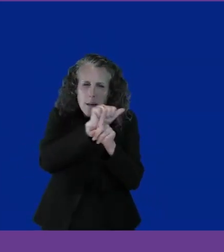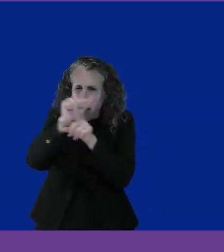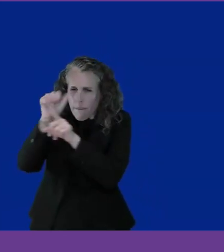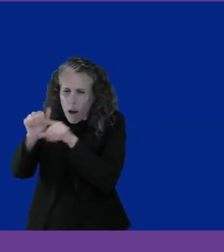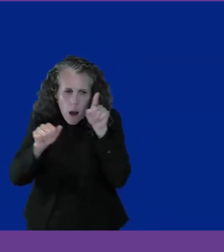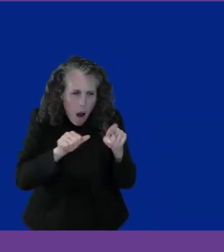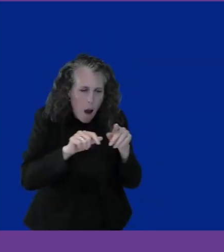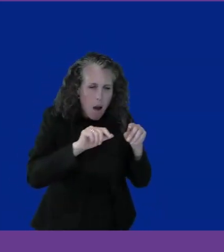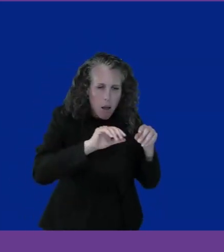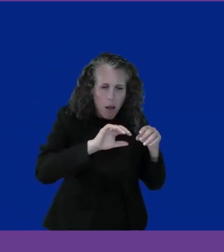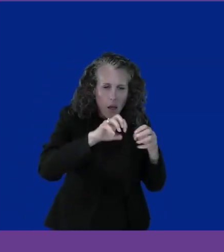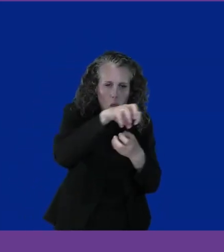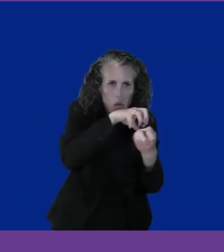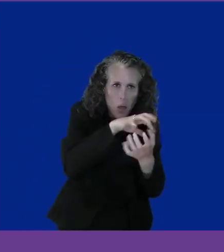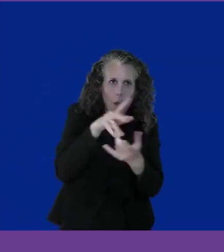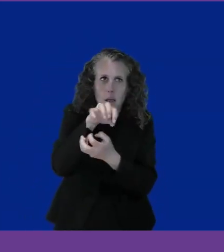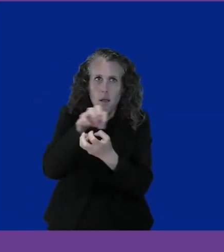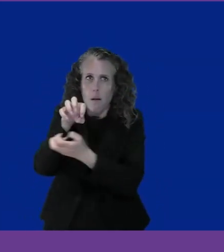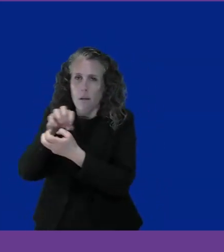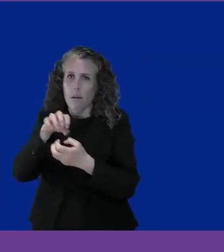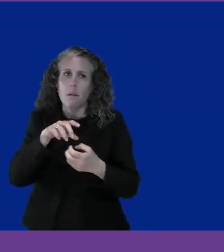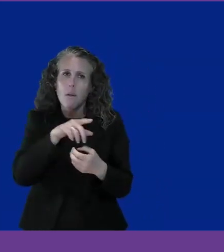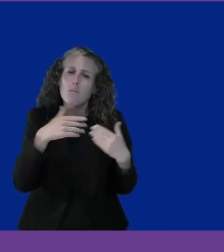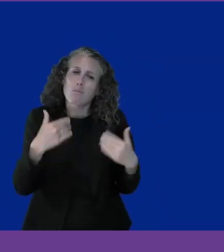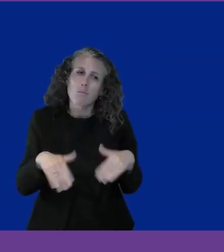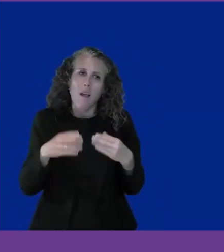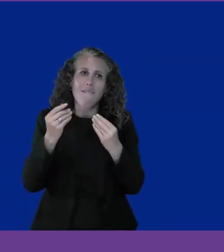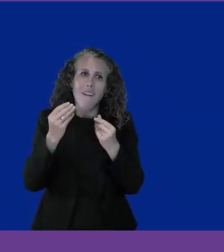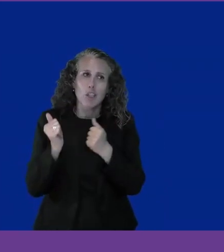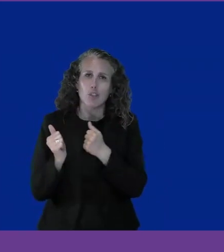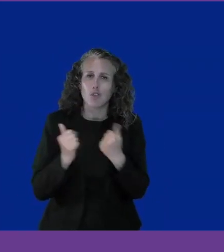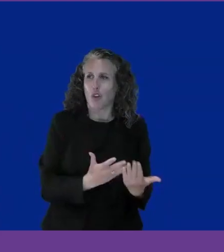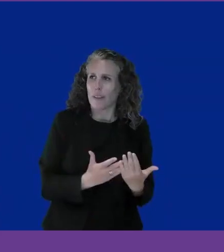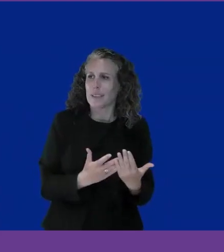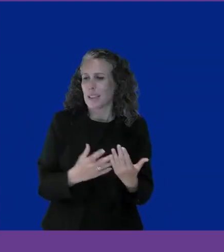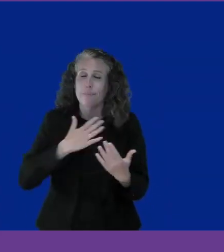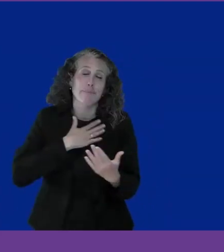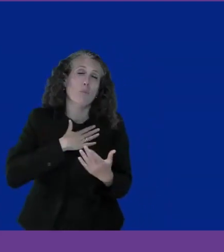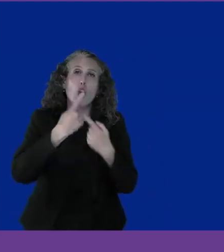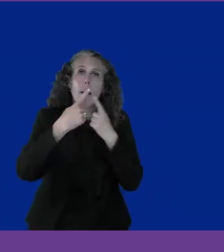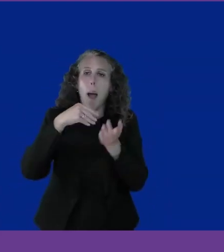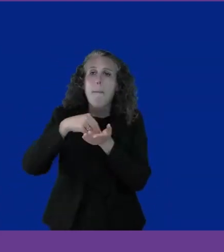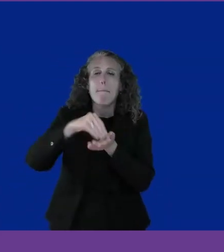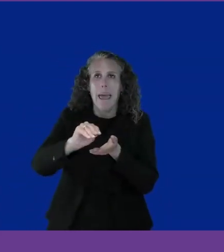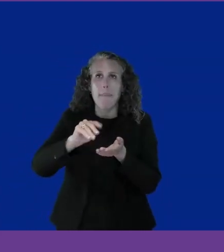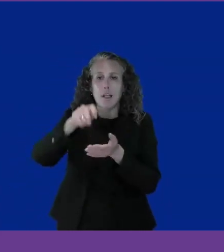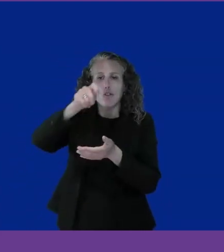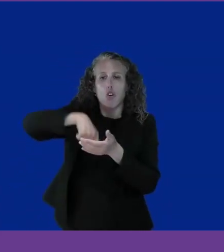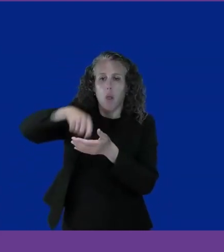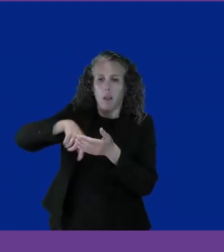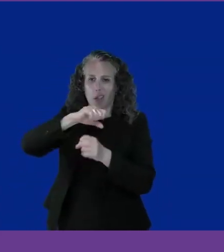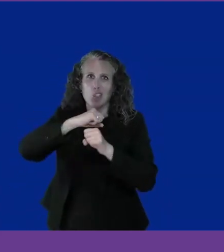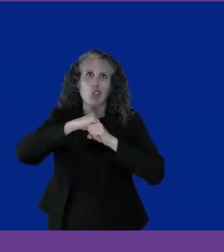are in the sector really of financial services? We spoke about payment terminals which have certain